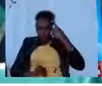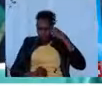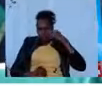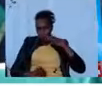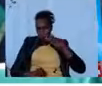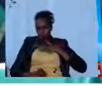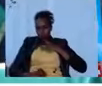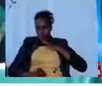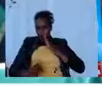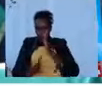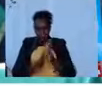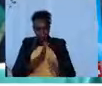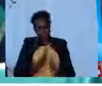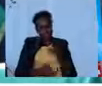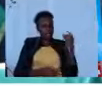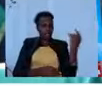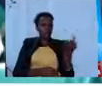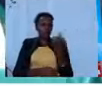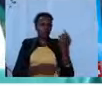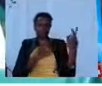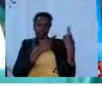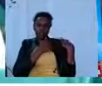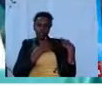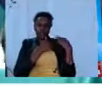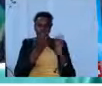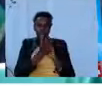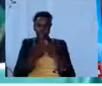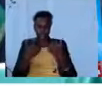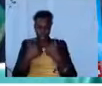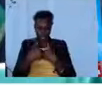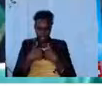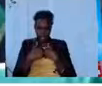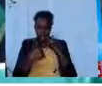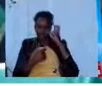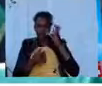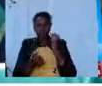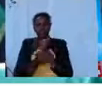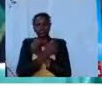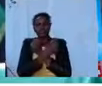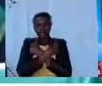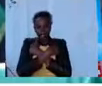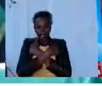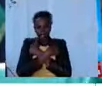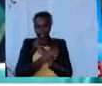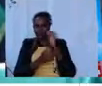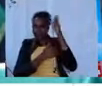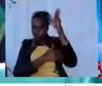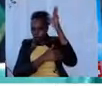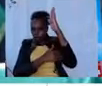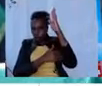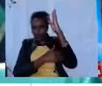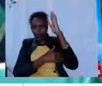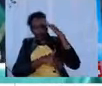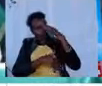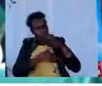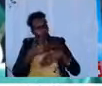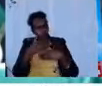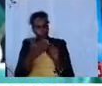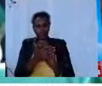purpose. The only duty they had is to love God, their Lord.